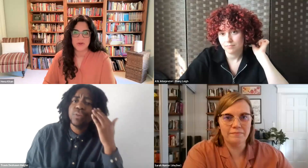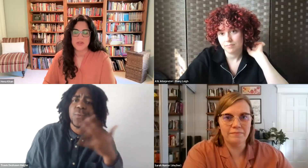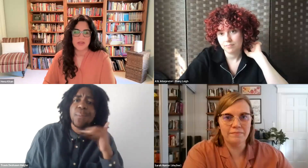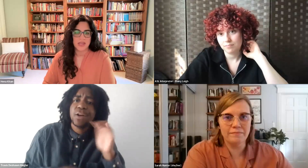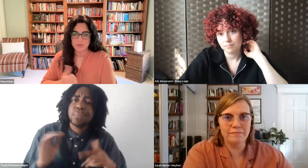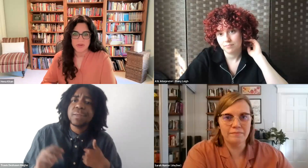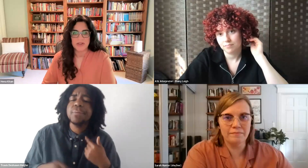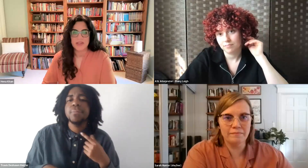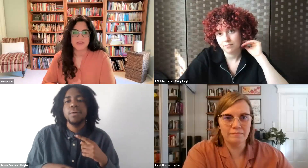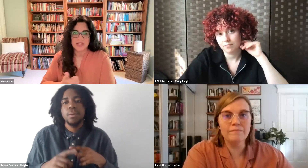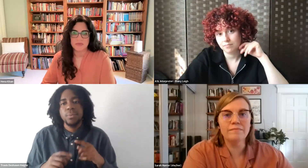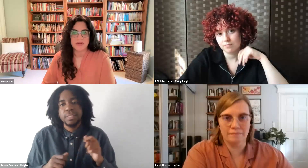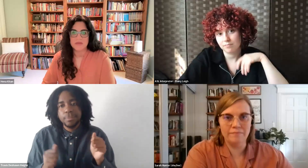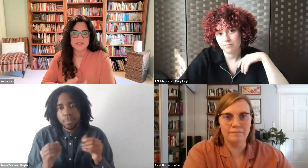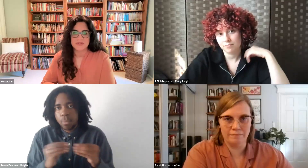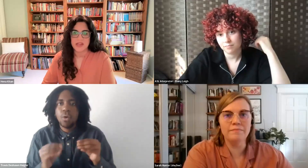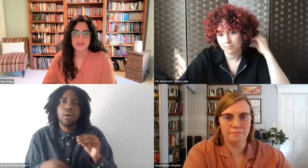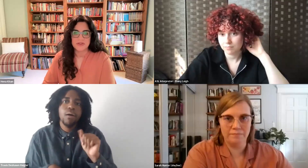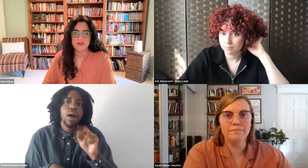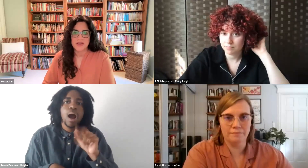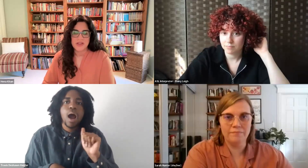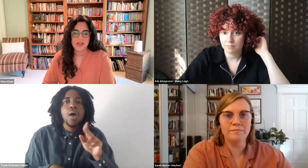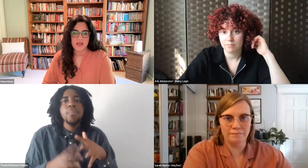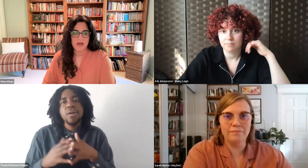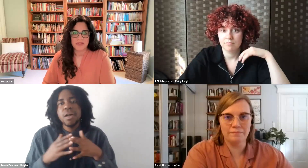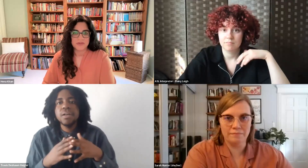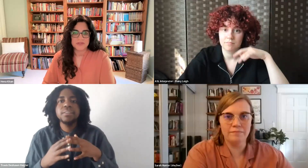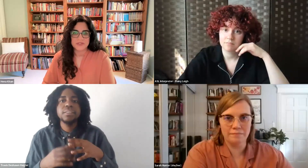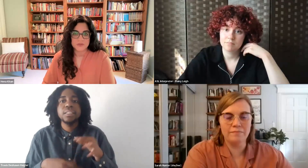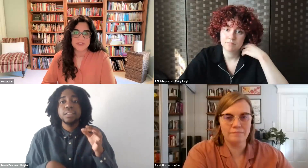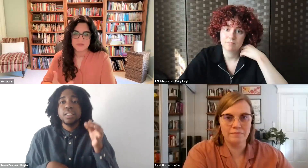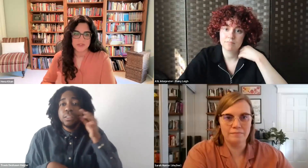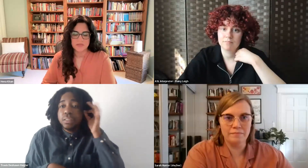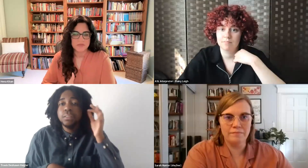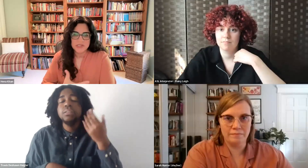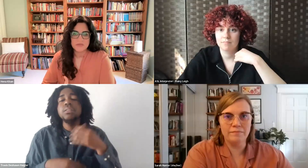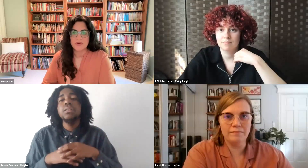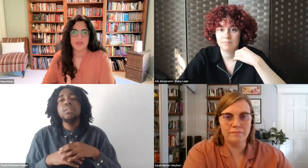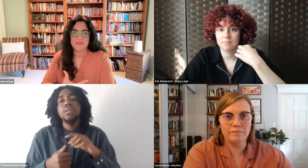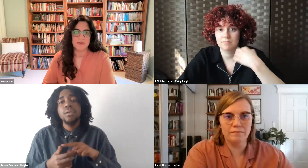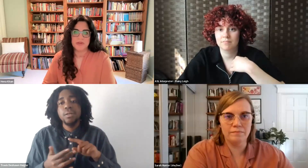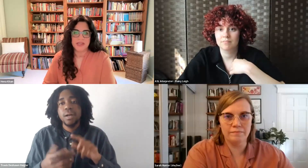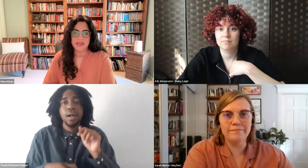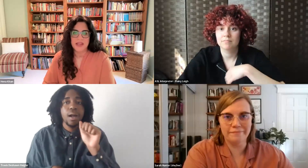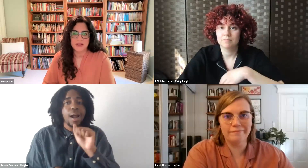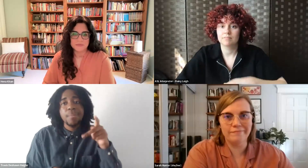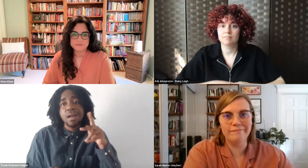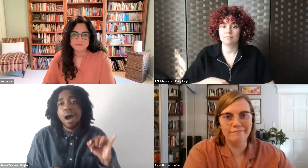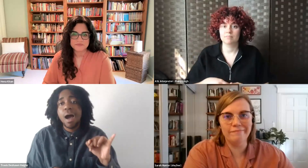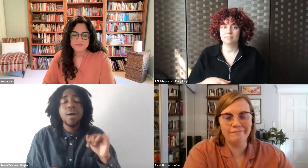need more Arab American, Native American, Pacific Islander authors specifically, but we need more of